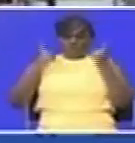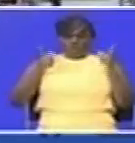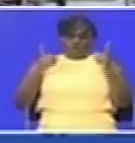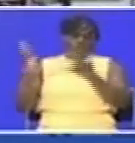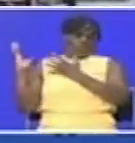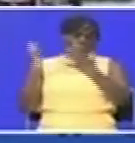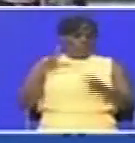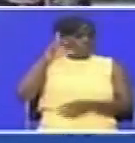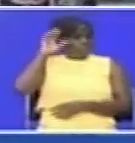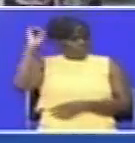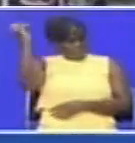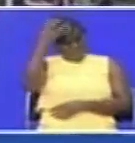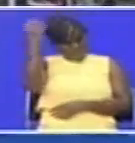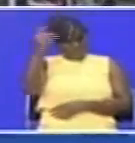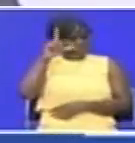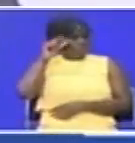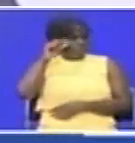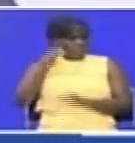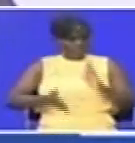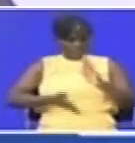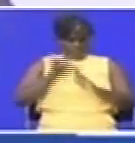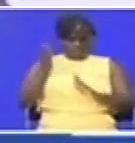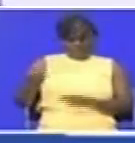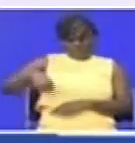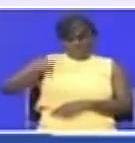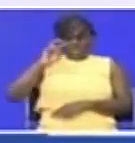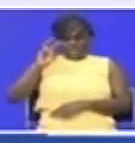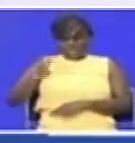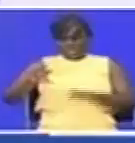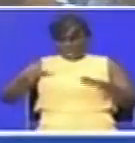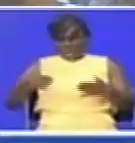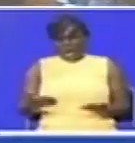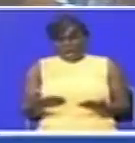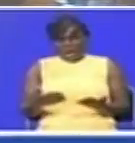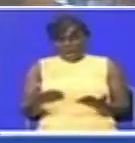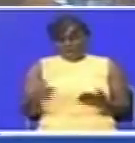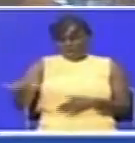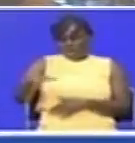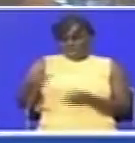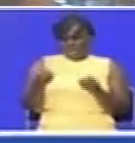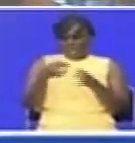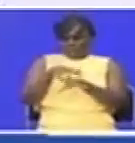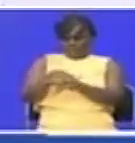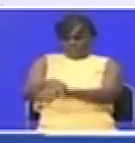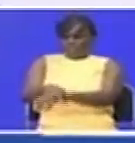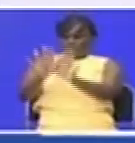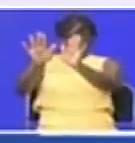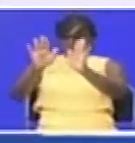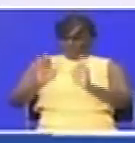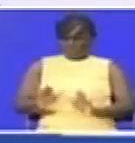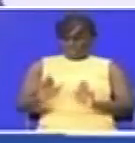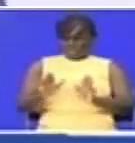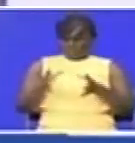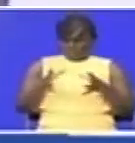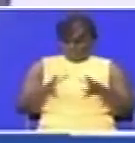of Mombasa to make it more efficient. We have witnessed how regional integration can be an important way to